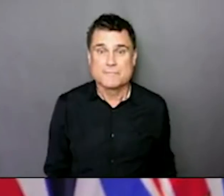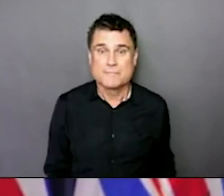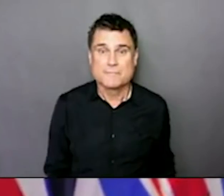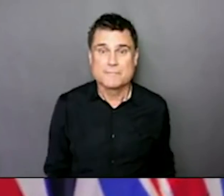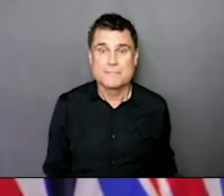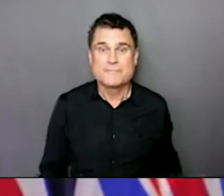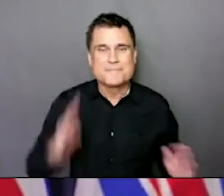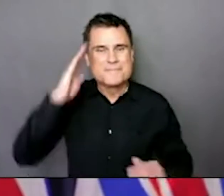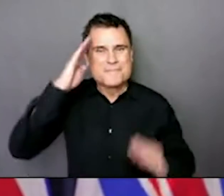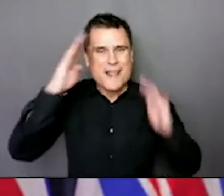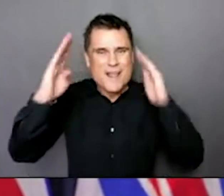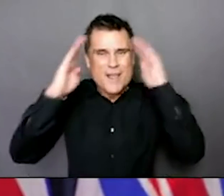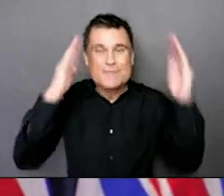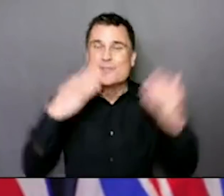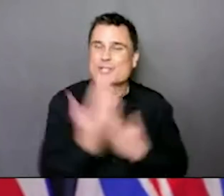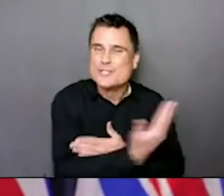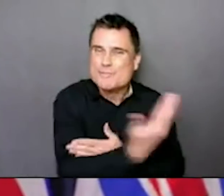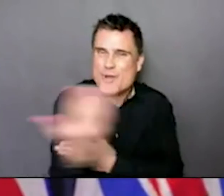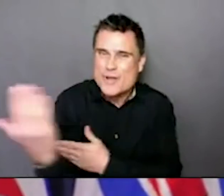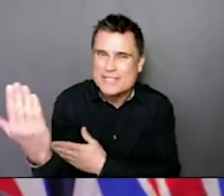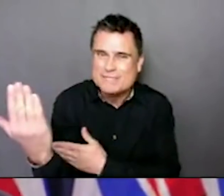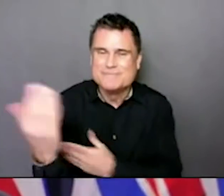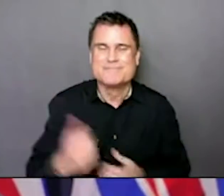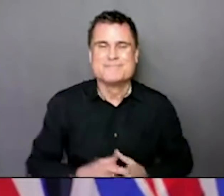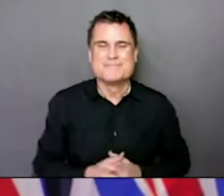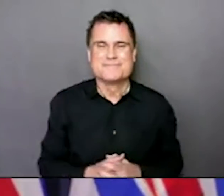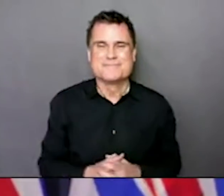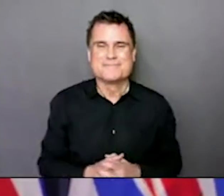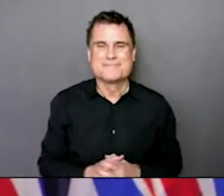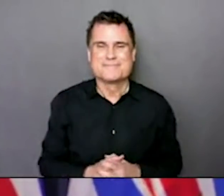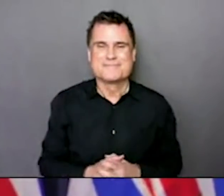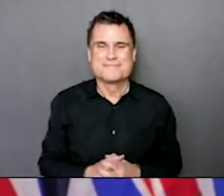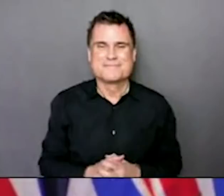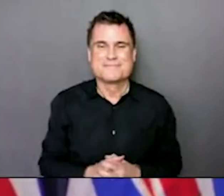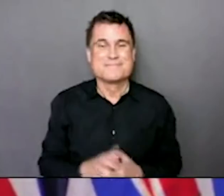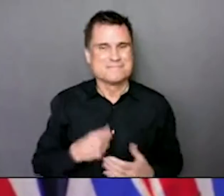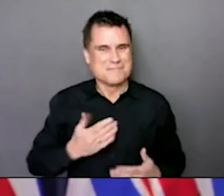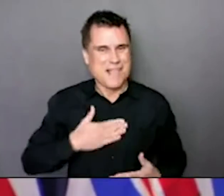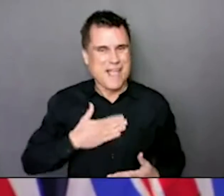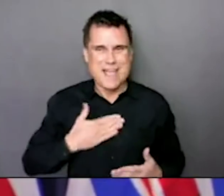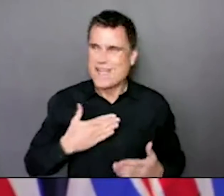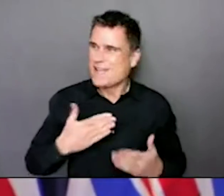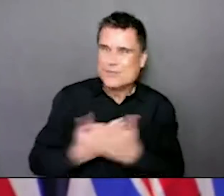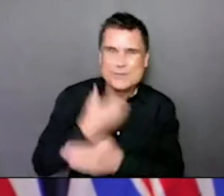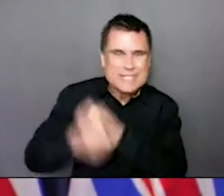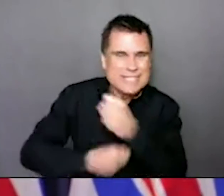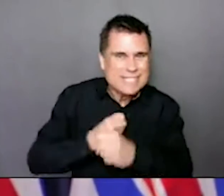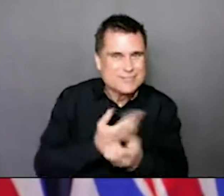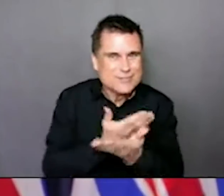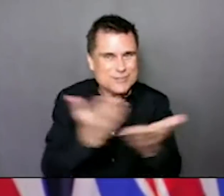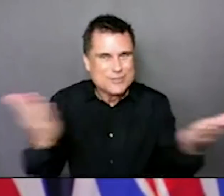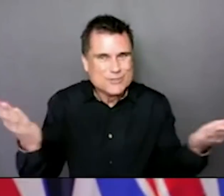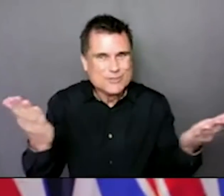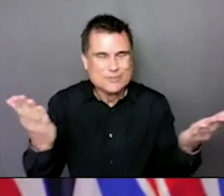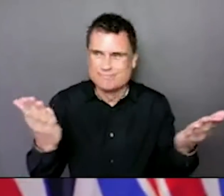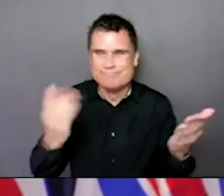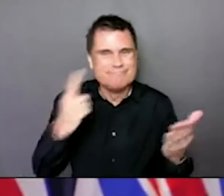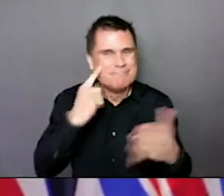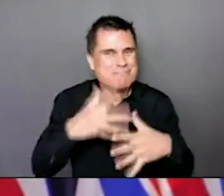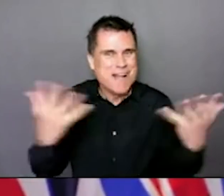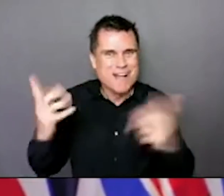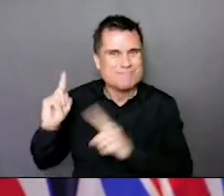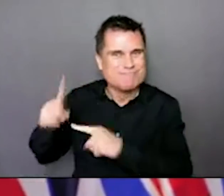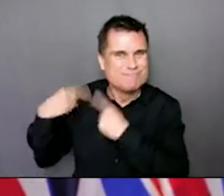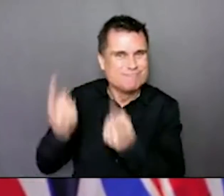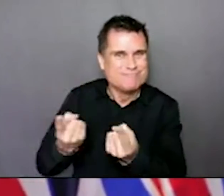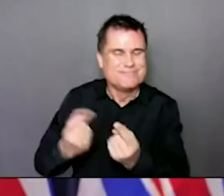Good morning, everyone, and for those who I haven't seen yet, certainly Happy New Year. I, like all of you, am very happy to have